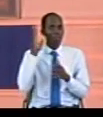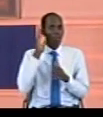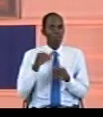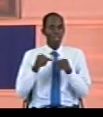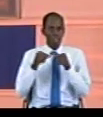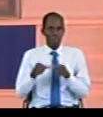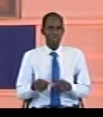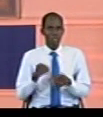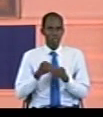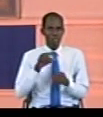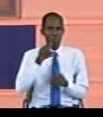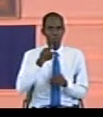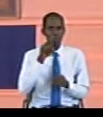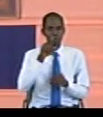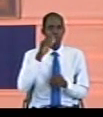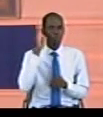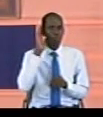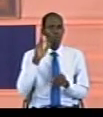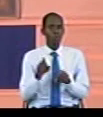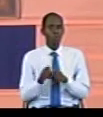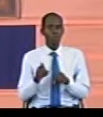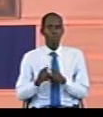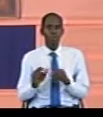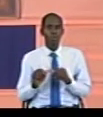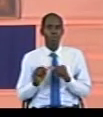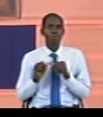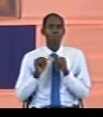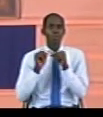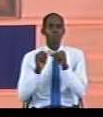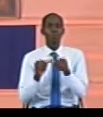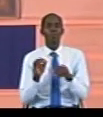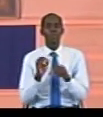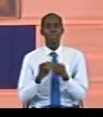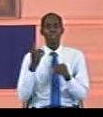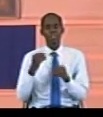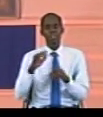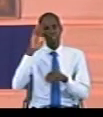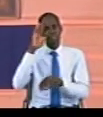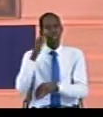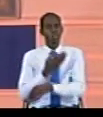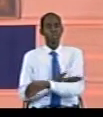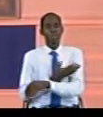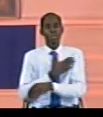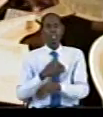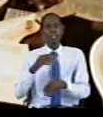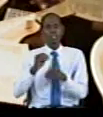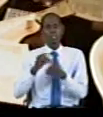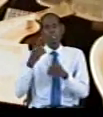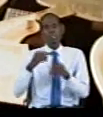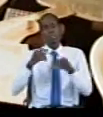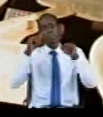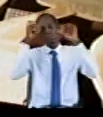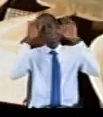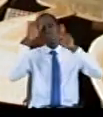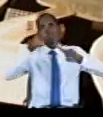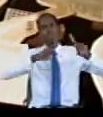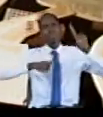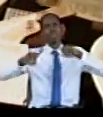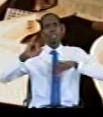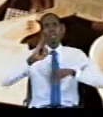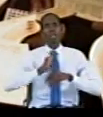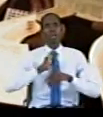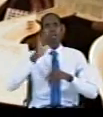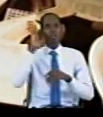ye shall also continue in the Son and in the Father. I will continue.